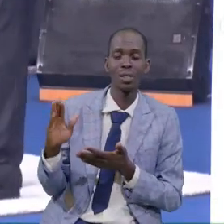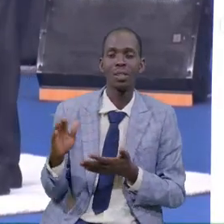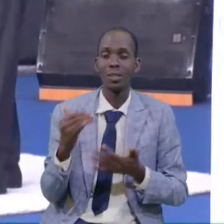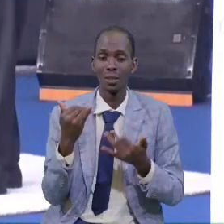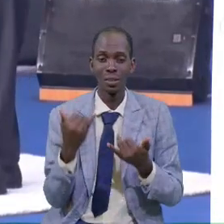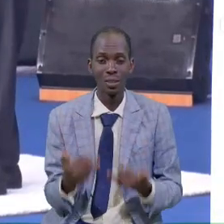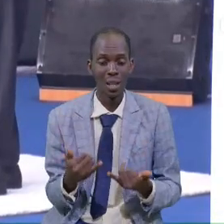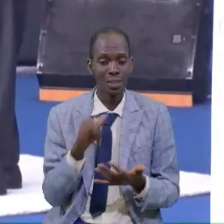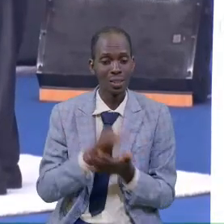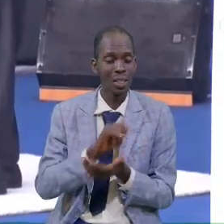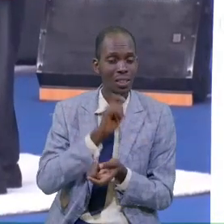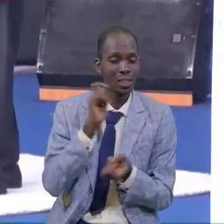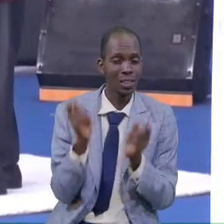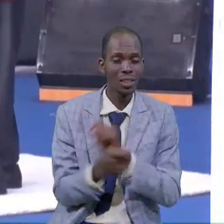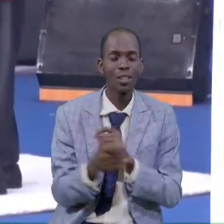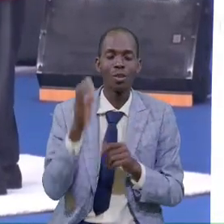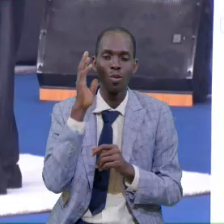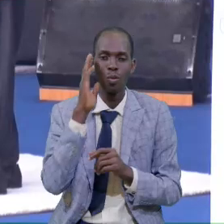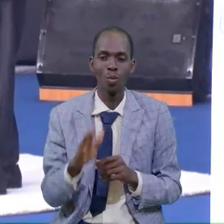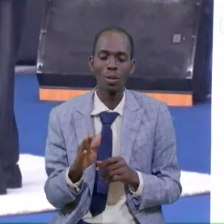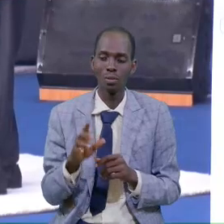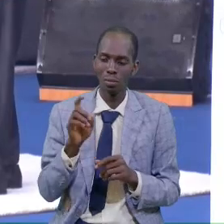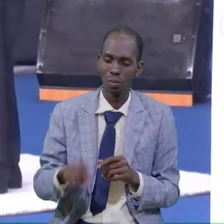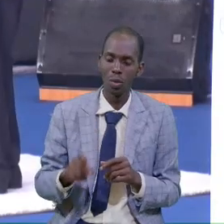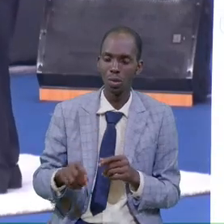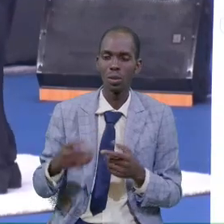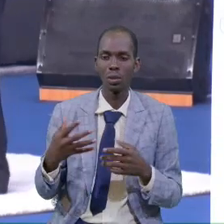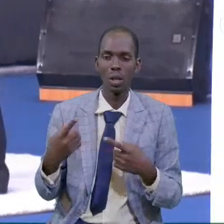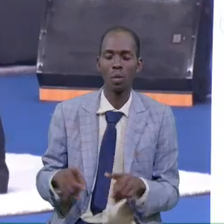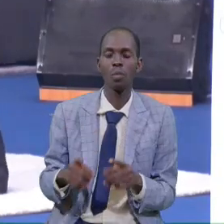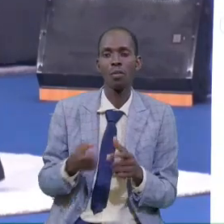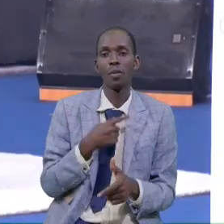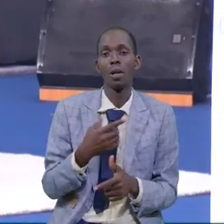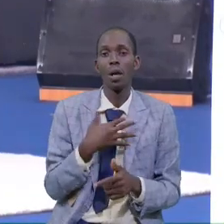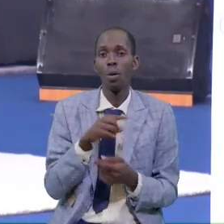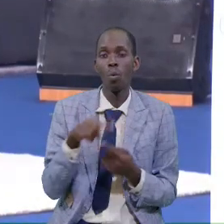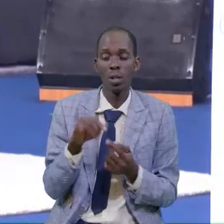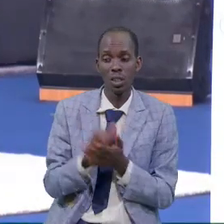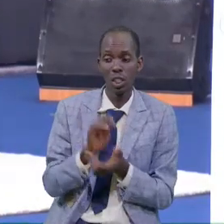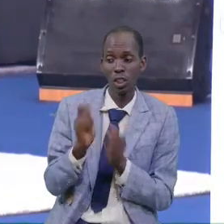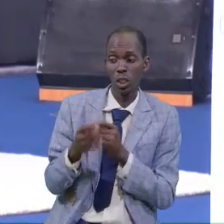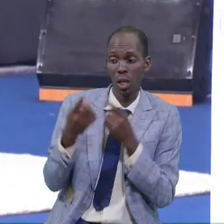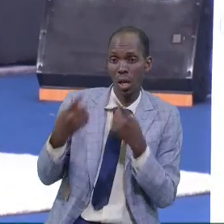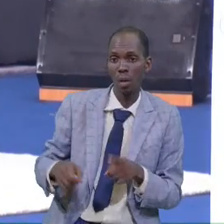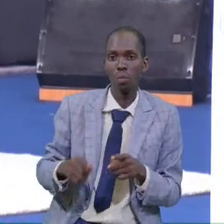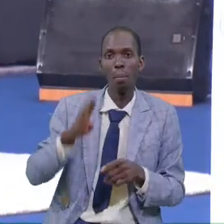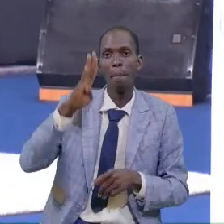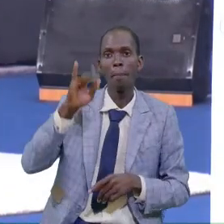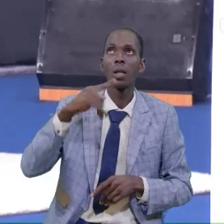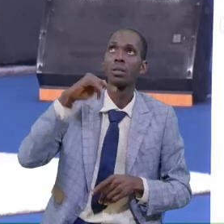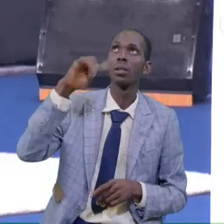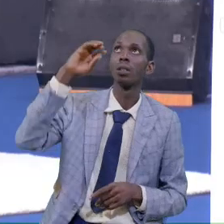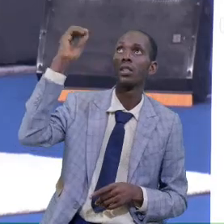take place first. And when that change takes place, by the grace of God, the